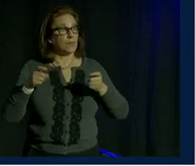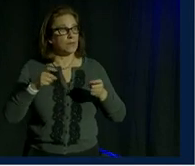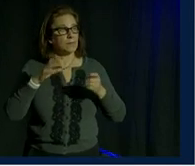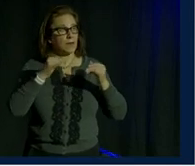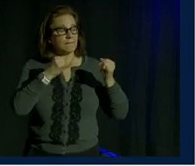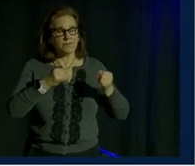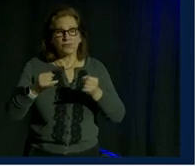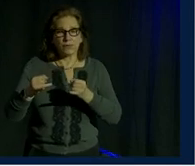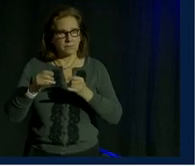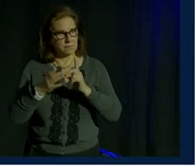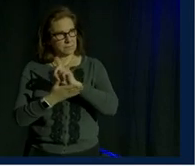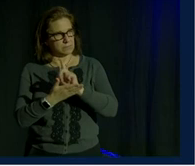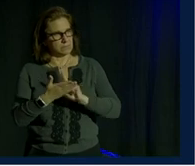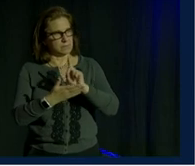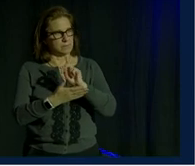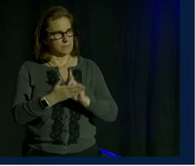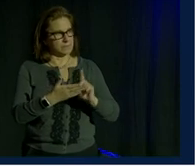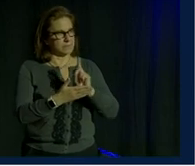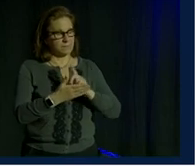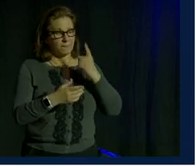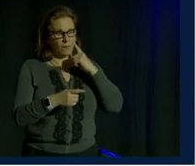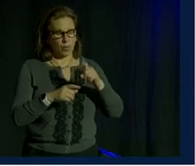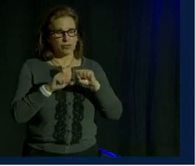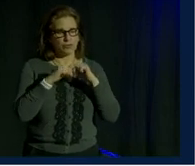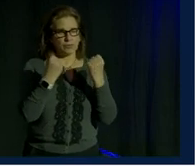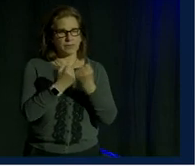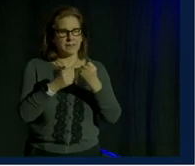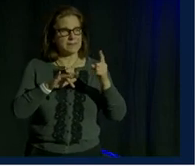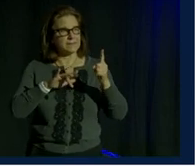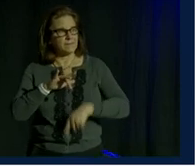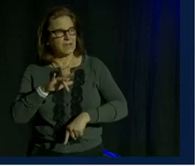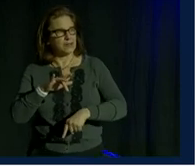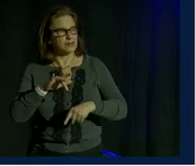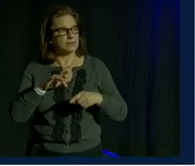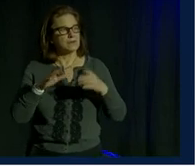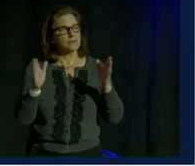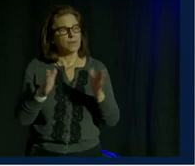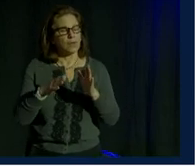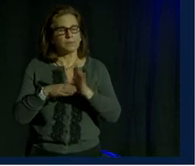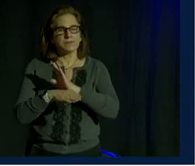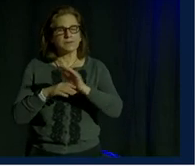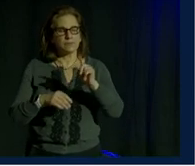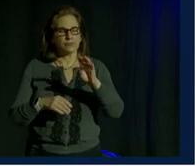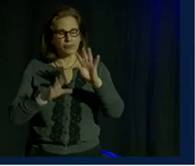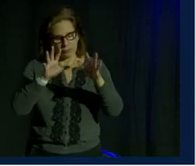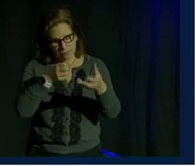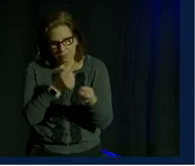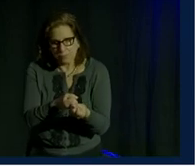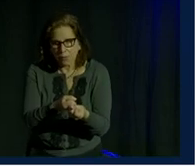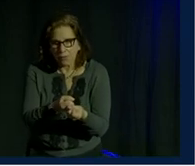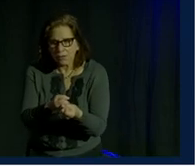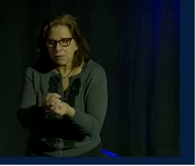individuals designated as socially disadvantaged under the Small Business Administration definition.